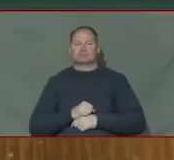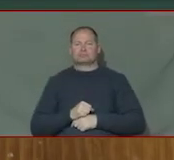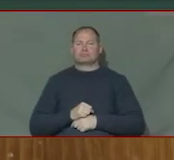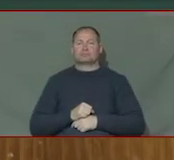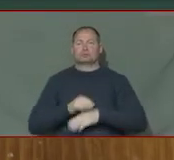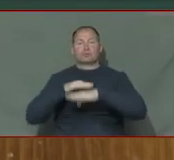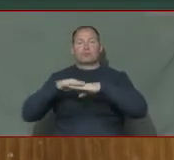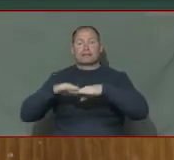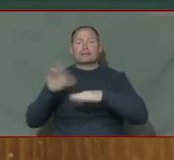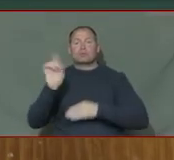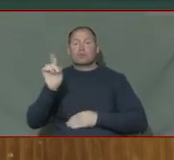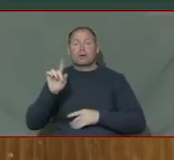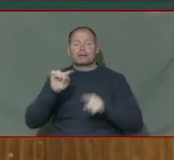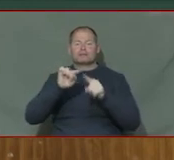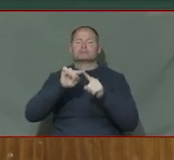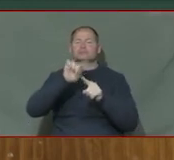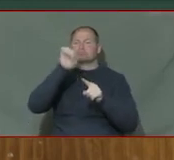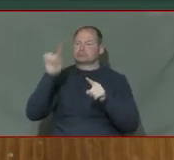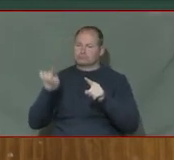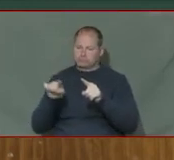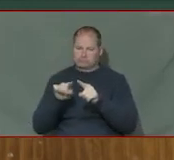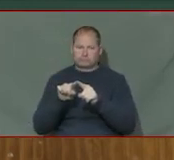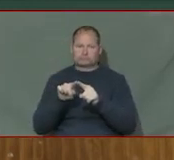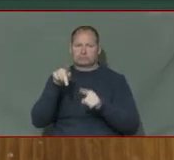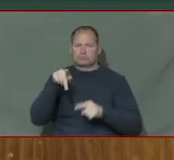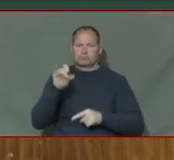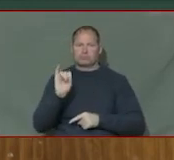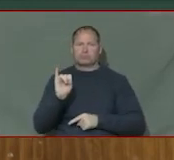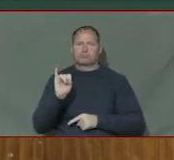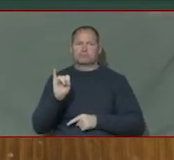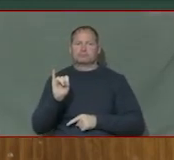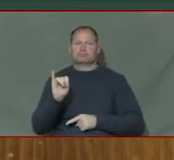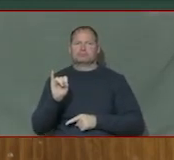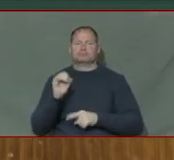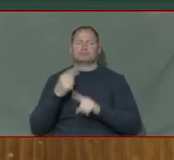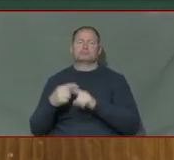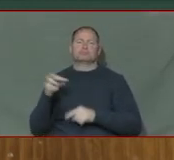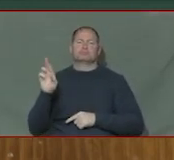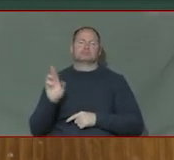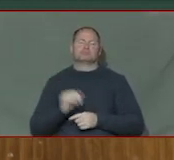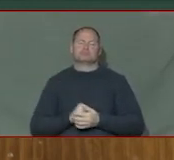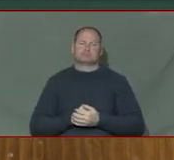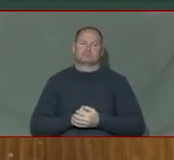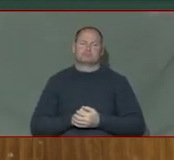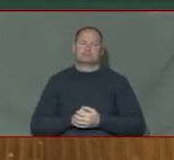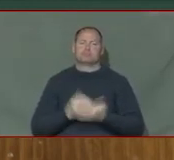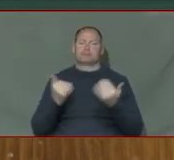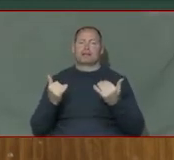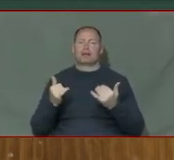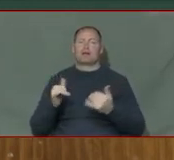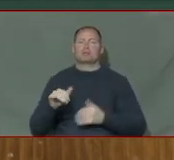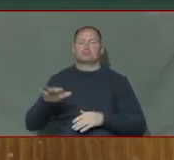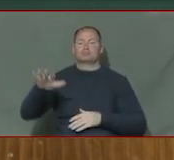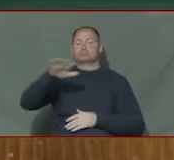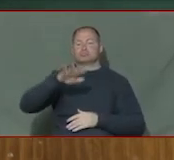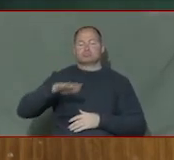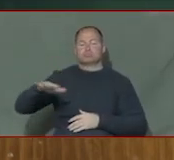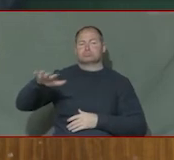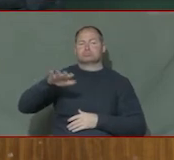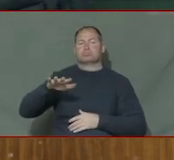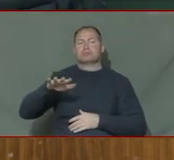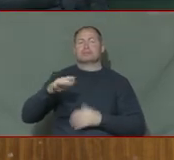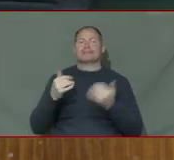area of a circle is pi r squared times height. People, I think you got it now. Okay. Right, what is the surface area? It is